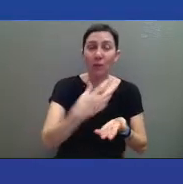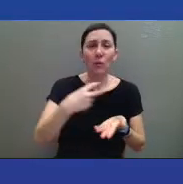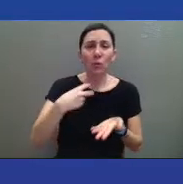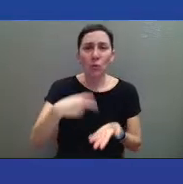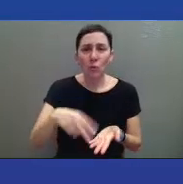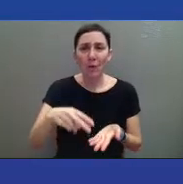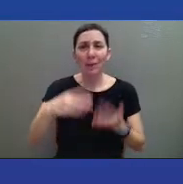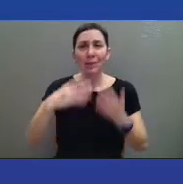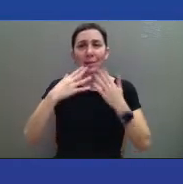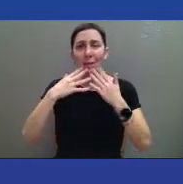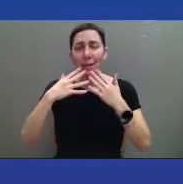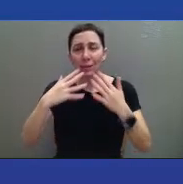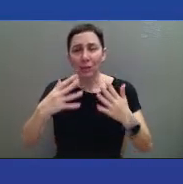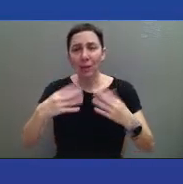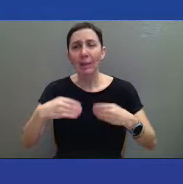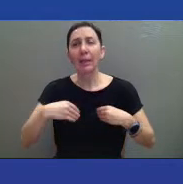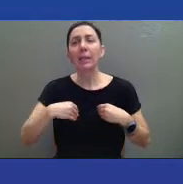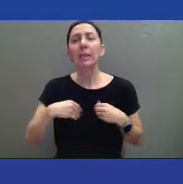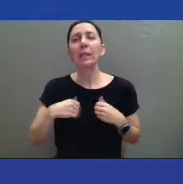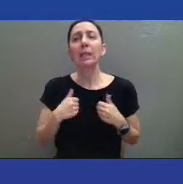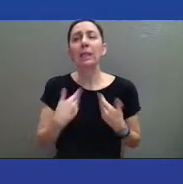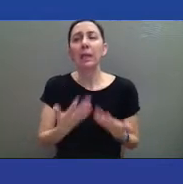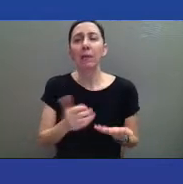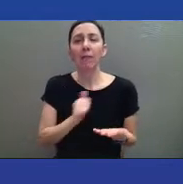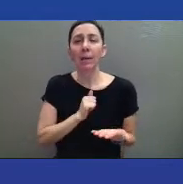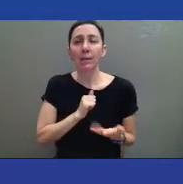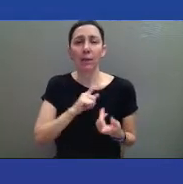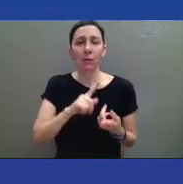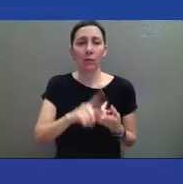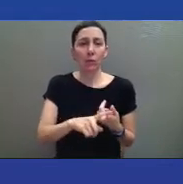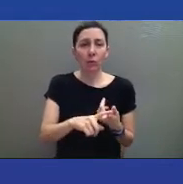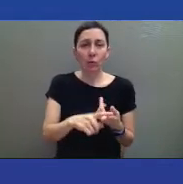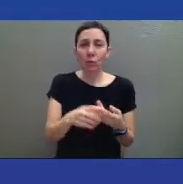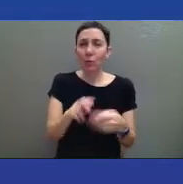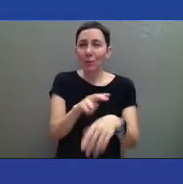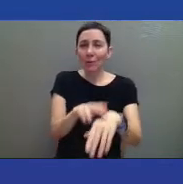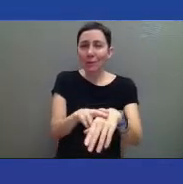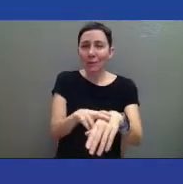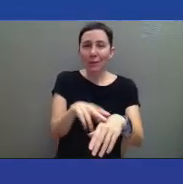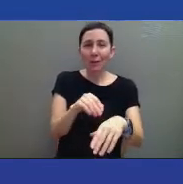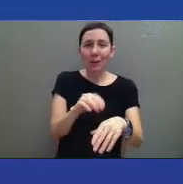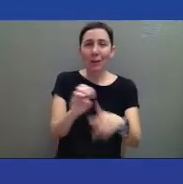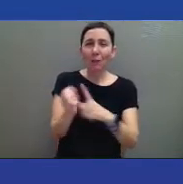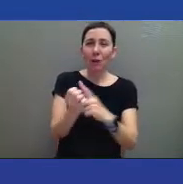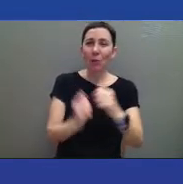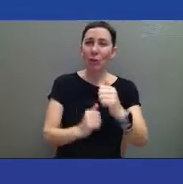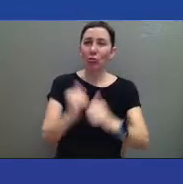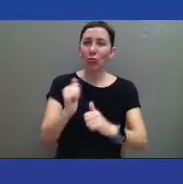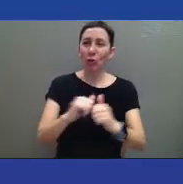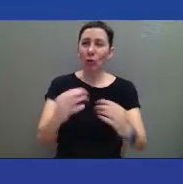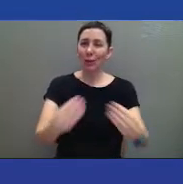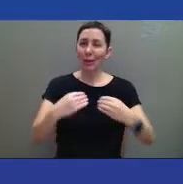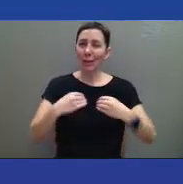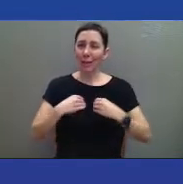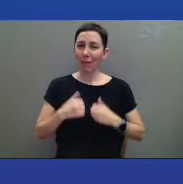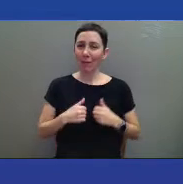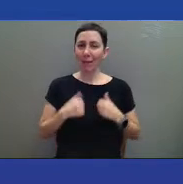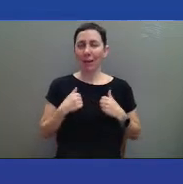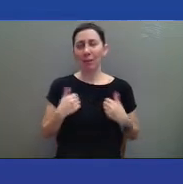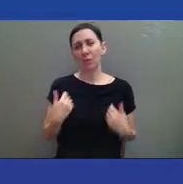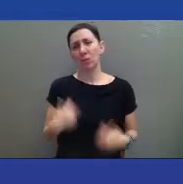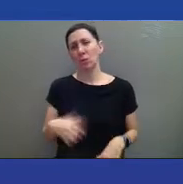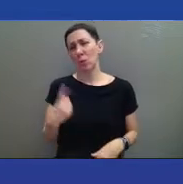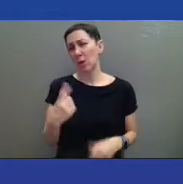and give yourself to these elements and the environmental structures that give you life is maybe one of the most powerful things that